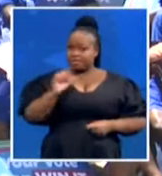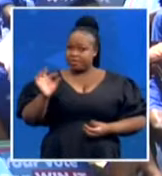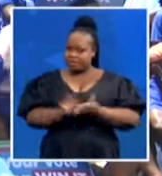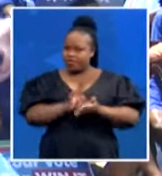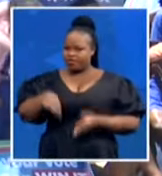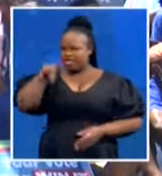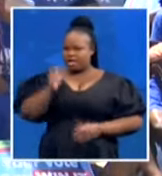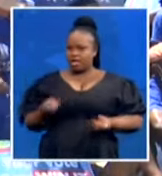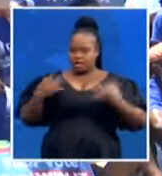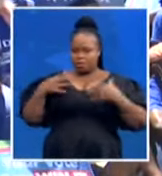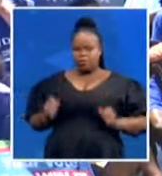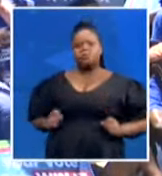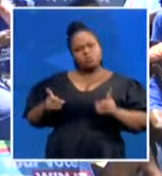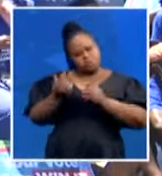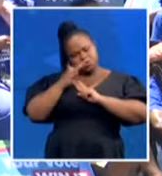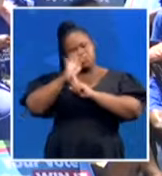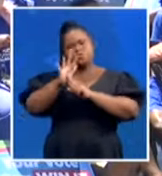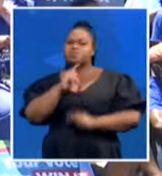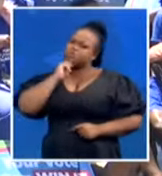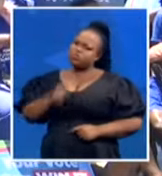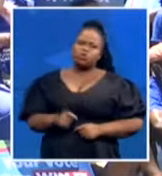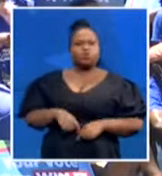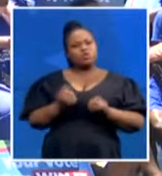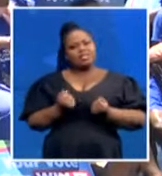what true delivery looks like.